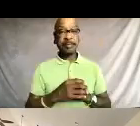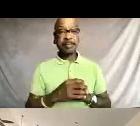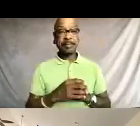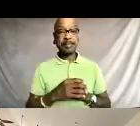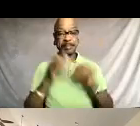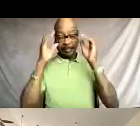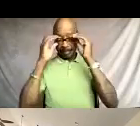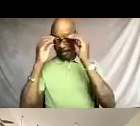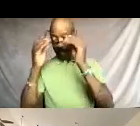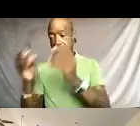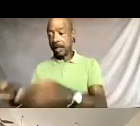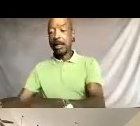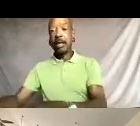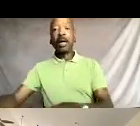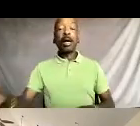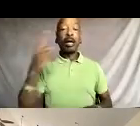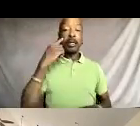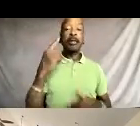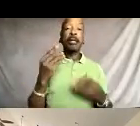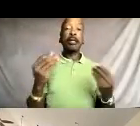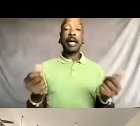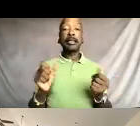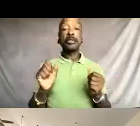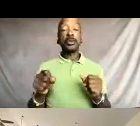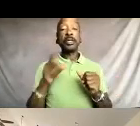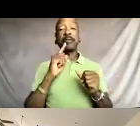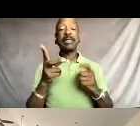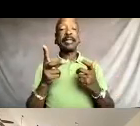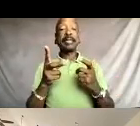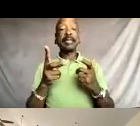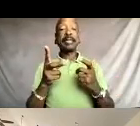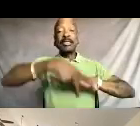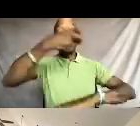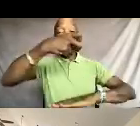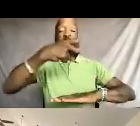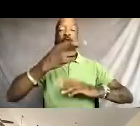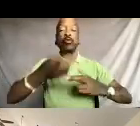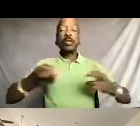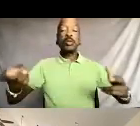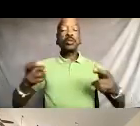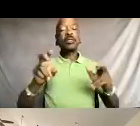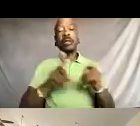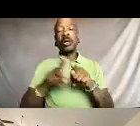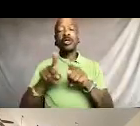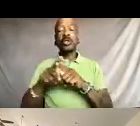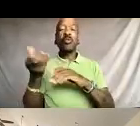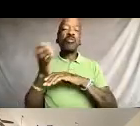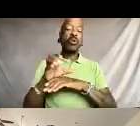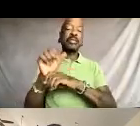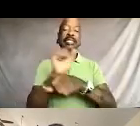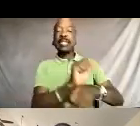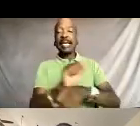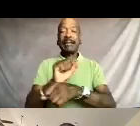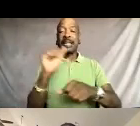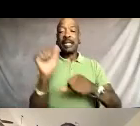relating to the land as a thing which you could extract resources from, and two, through the use of enslaved labor, which created the initial momentum